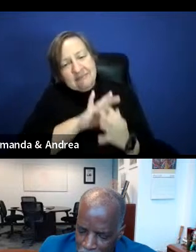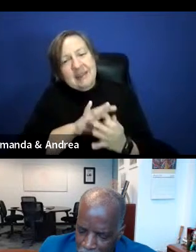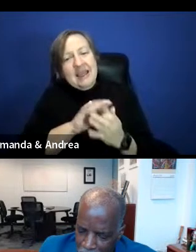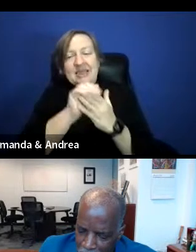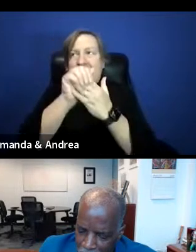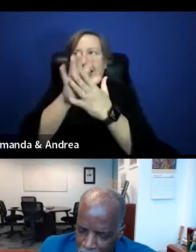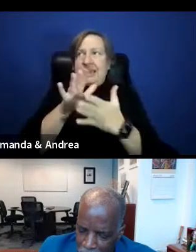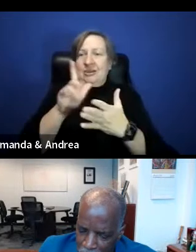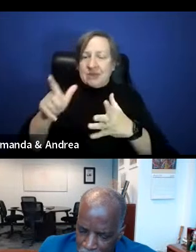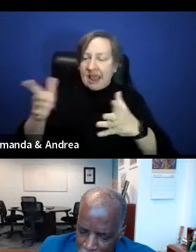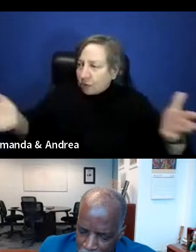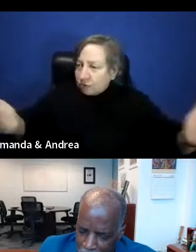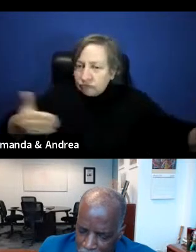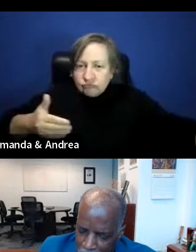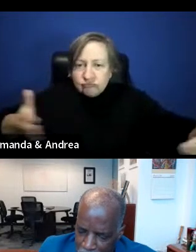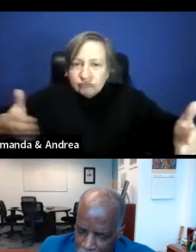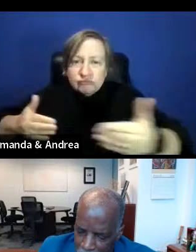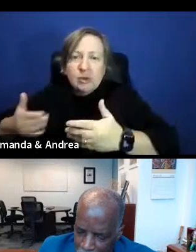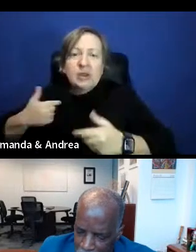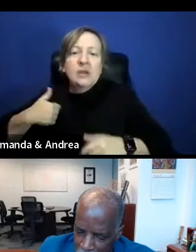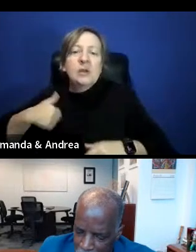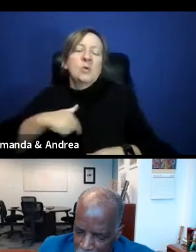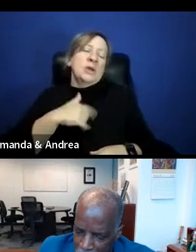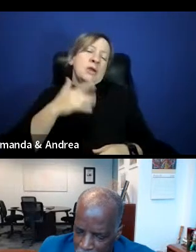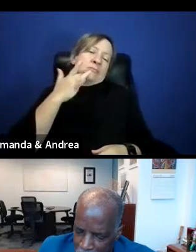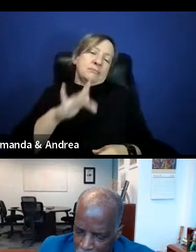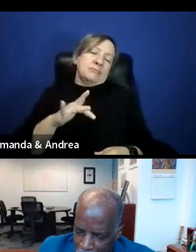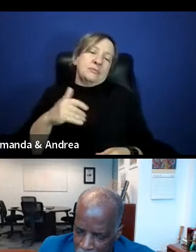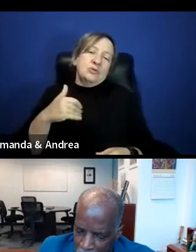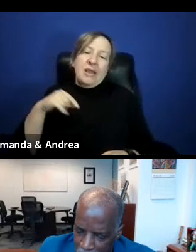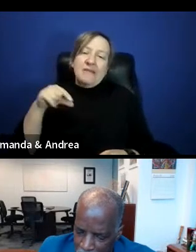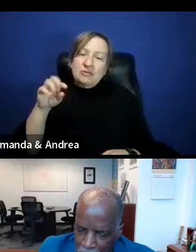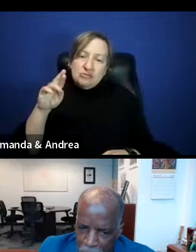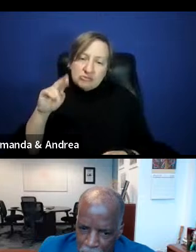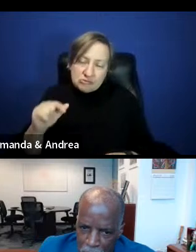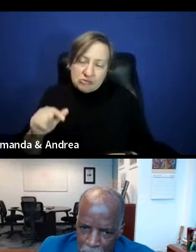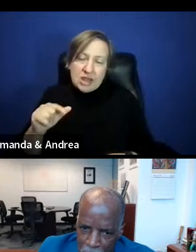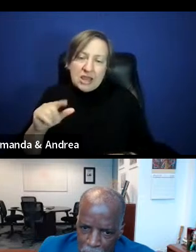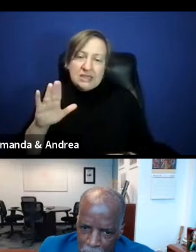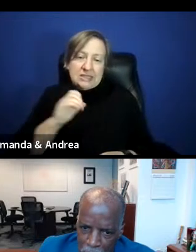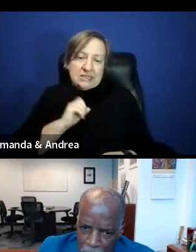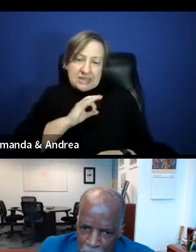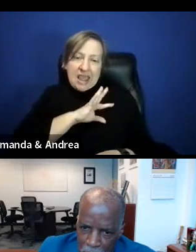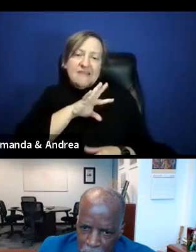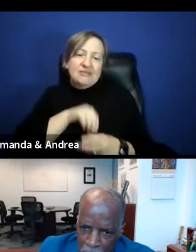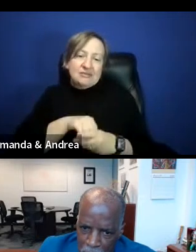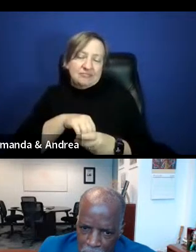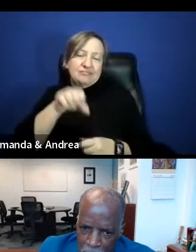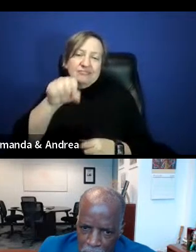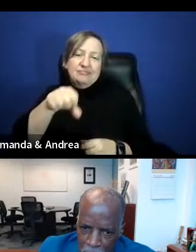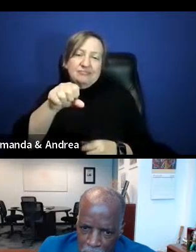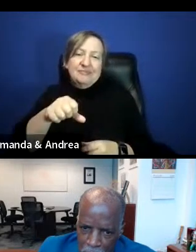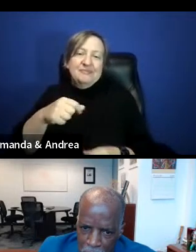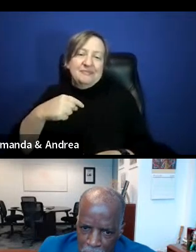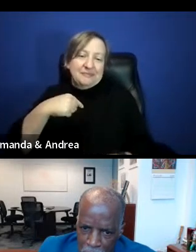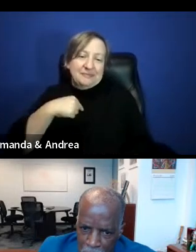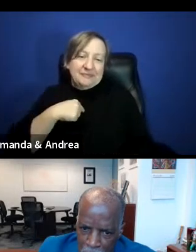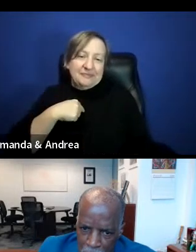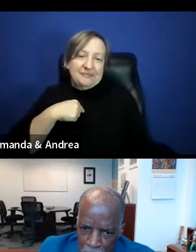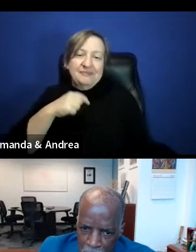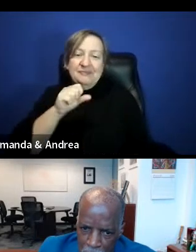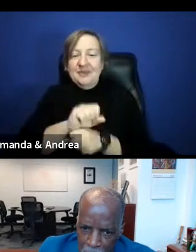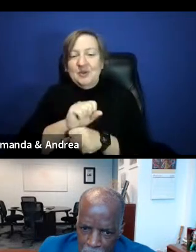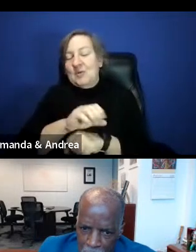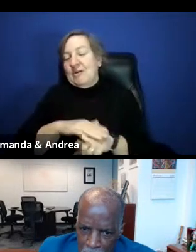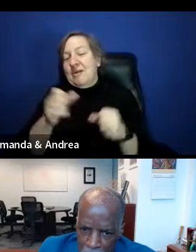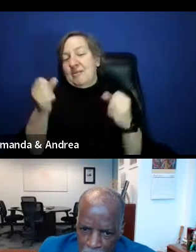and we're so fortunate to have Greg and his staff on board, because I have worked on